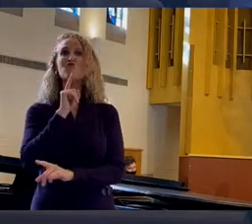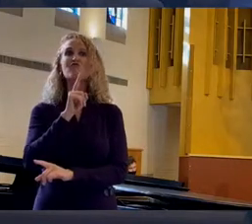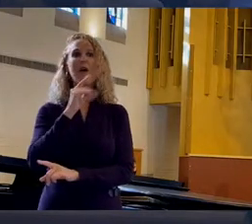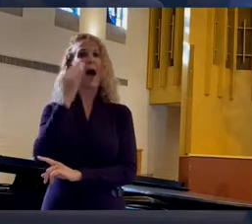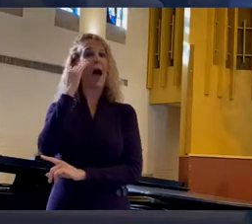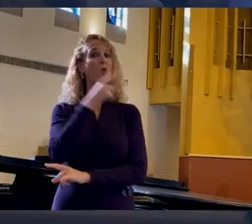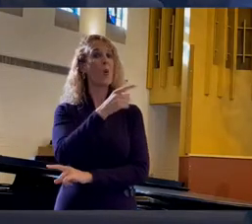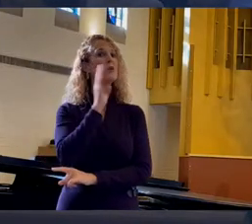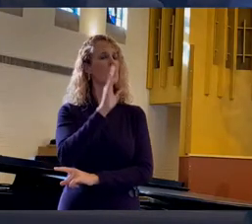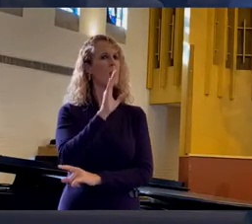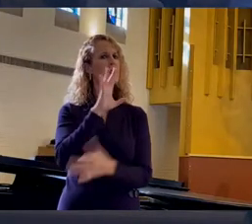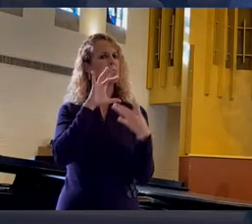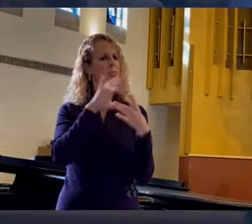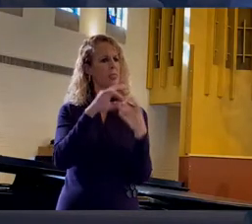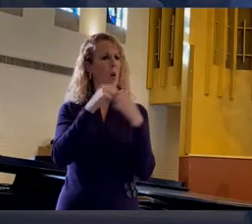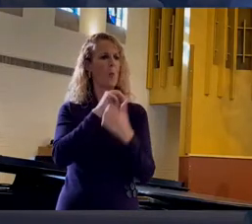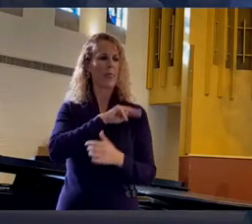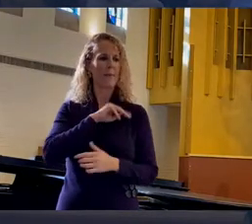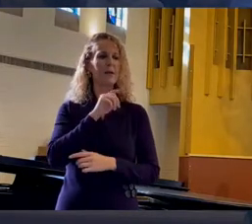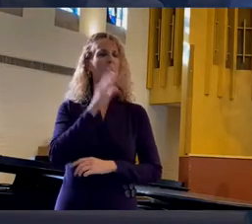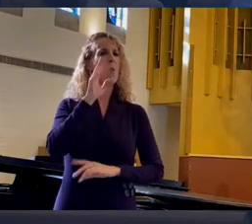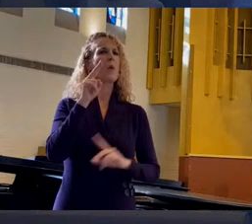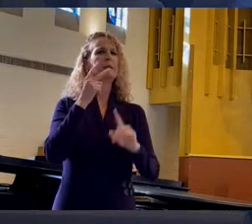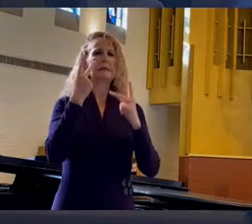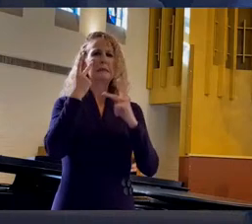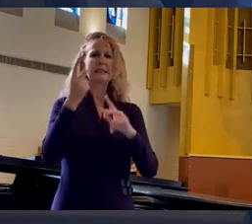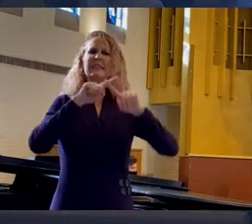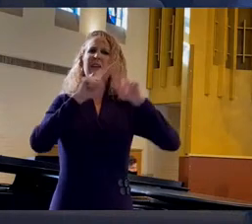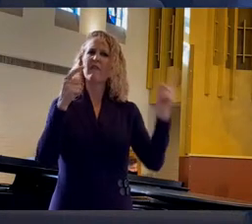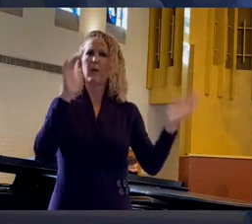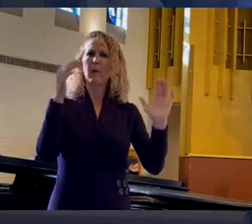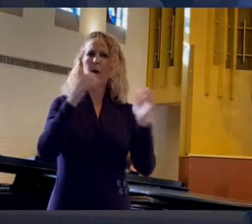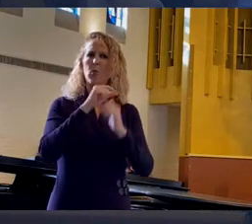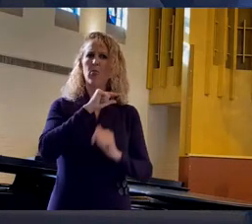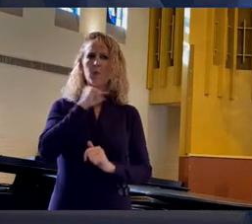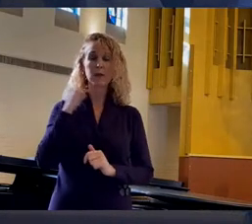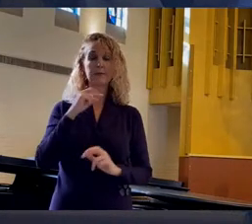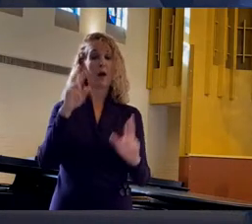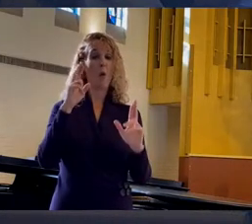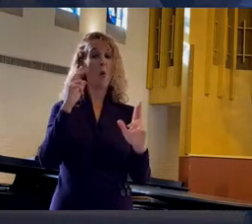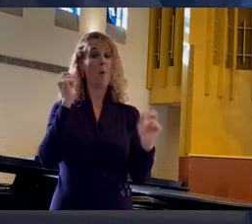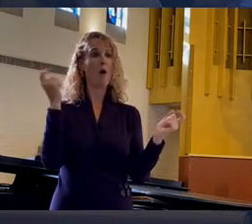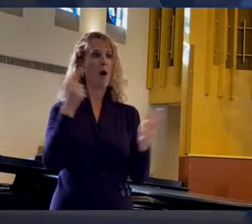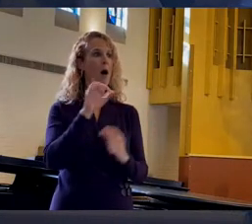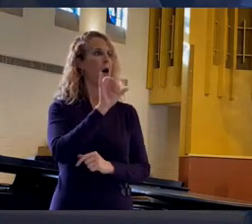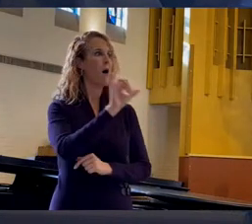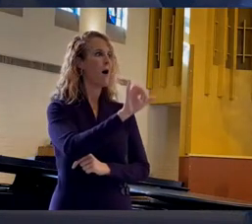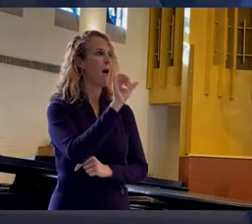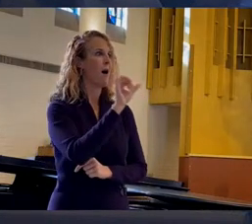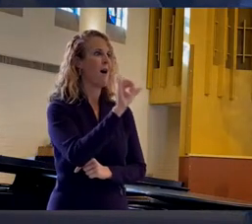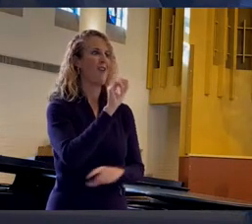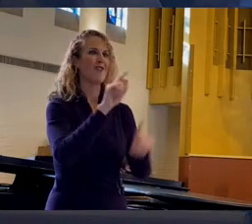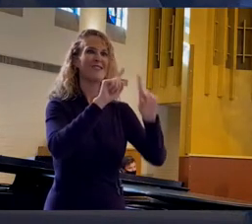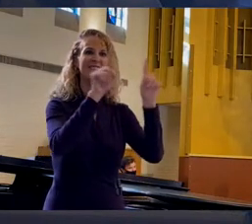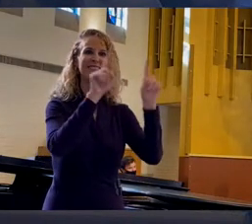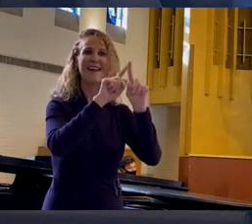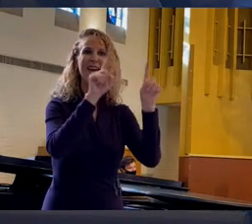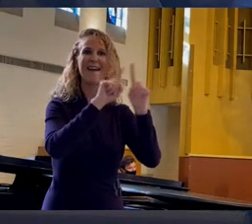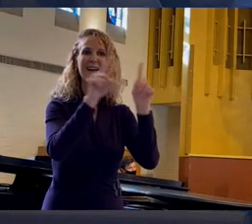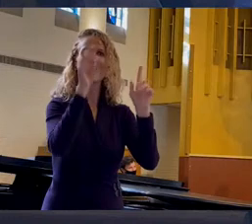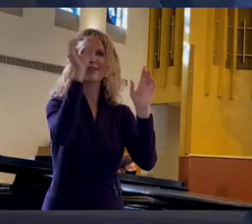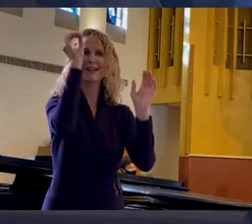Totally, I know that she's committed to the mission, but she'll see it different than a Jesuit priest would. Hopefully, we're all going to say, there's other ways to